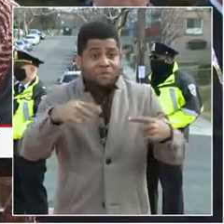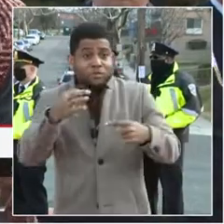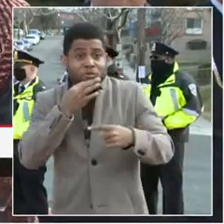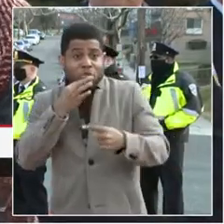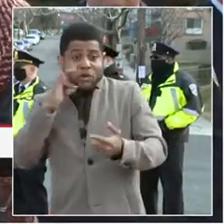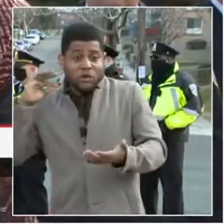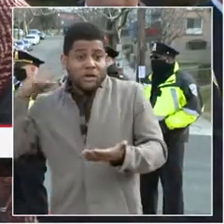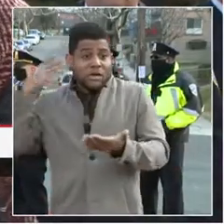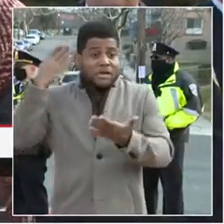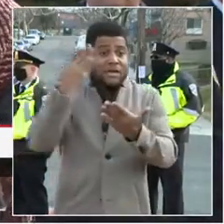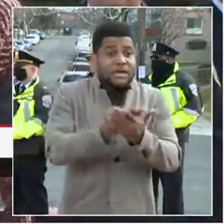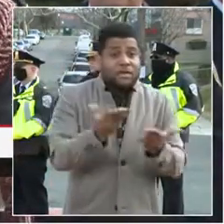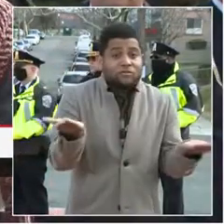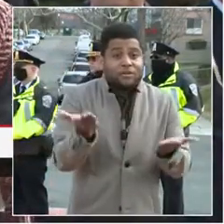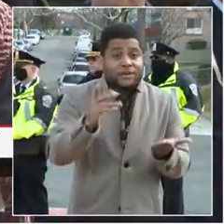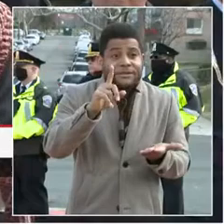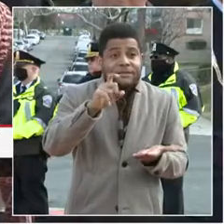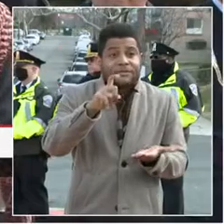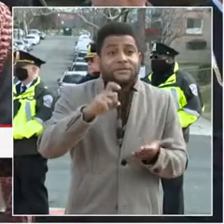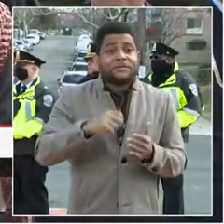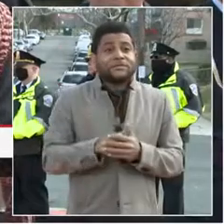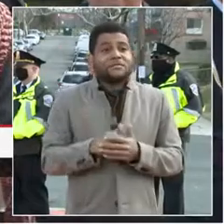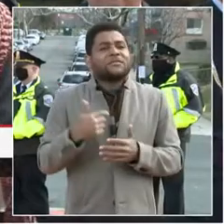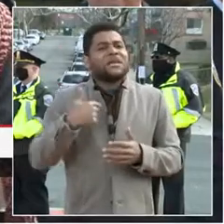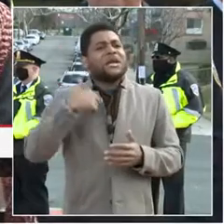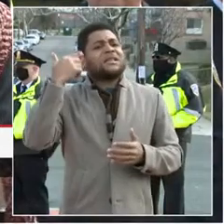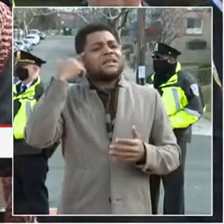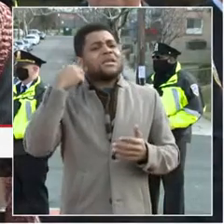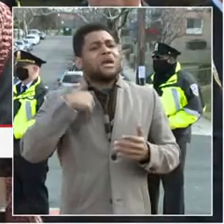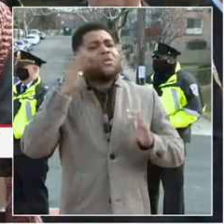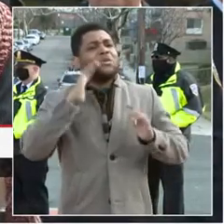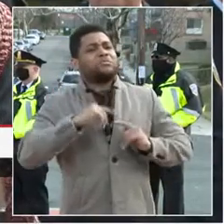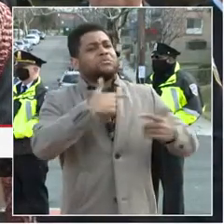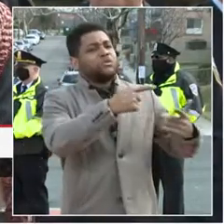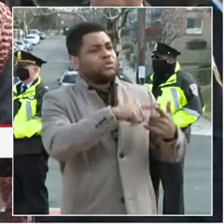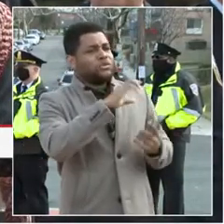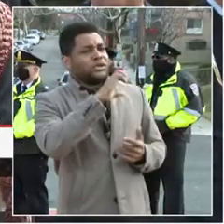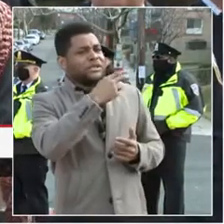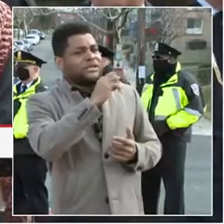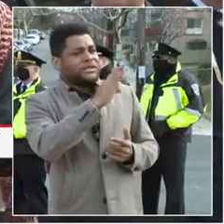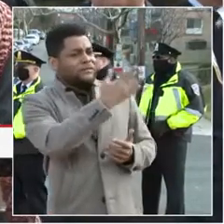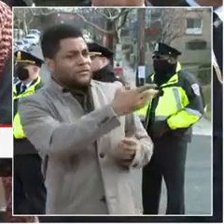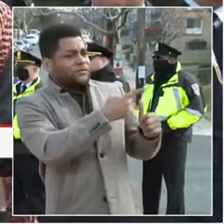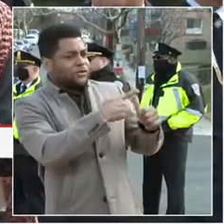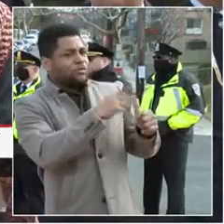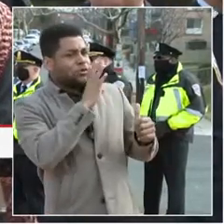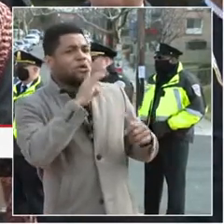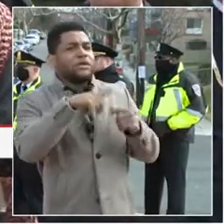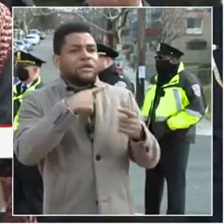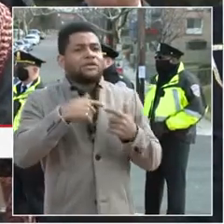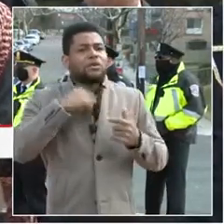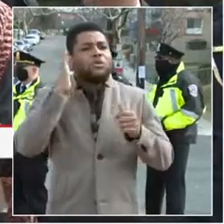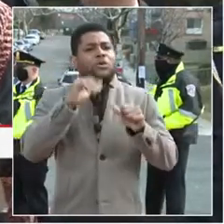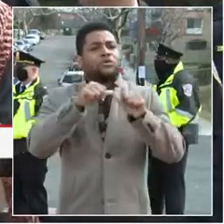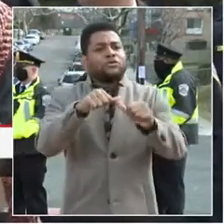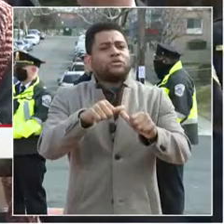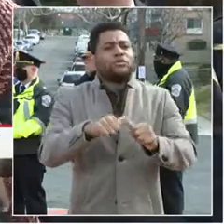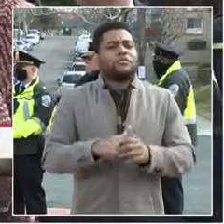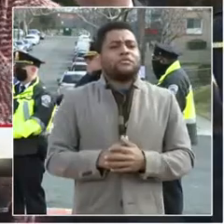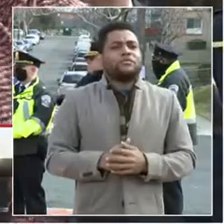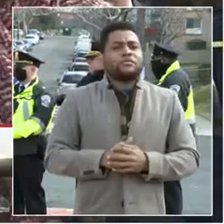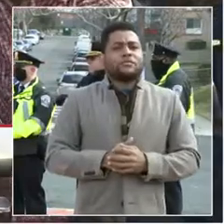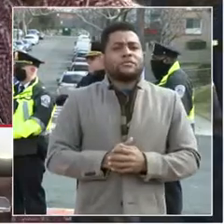Well, I think the chief wants to say some things preliminarily, and we'll continue to update you as our planning